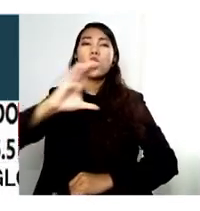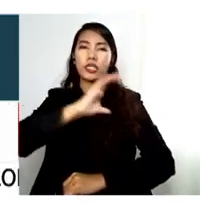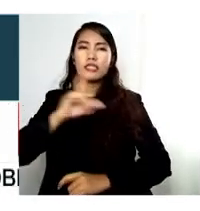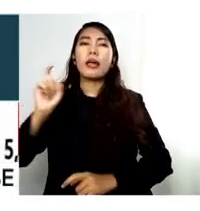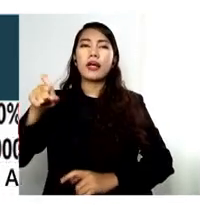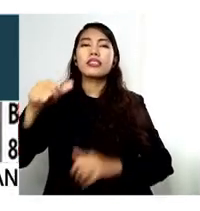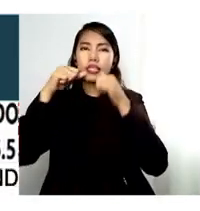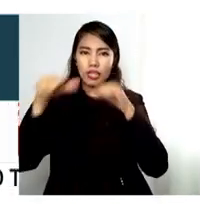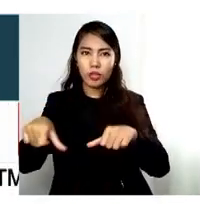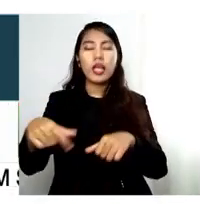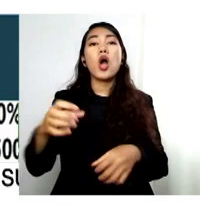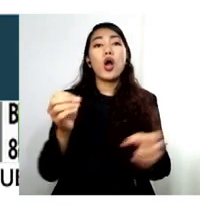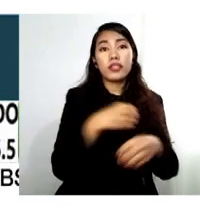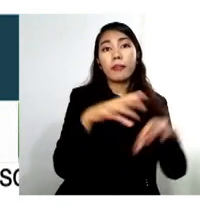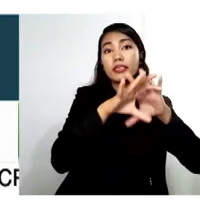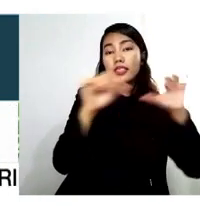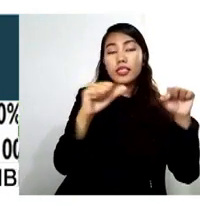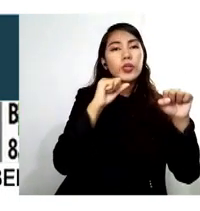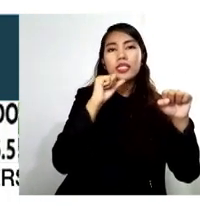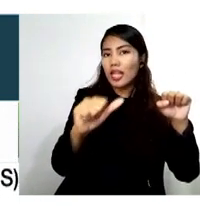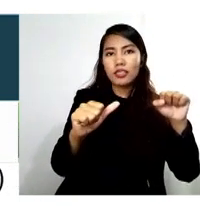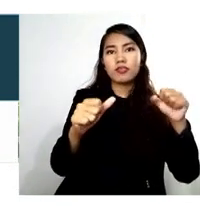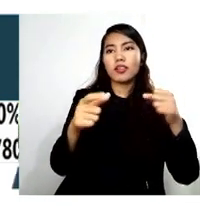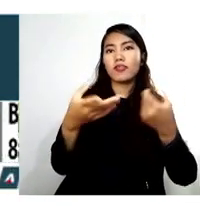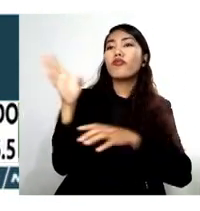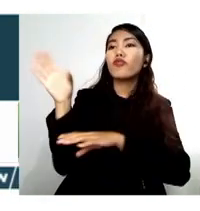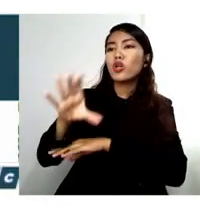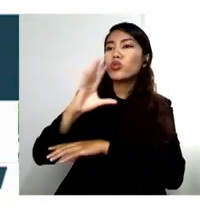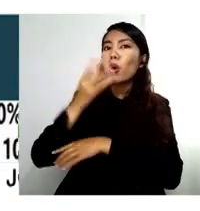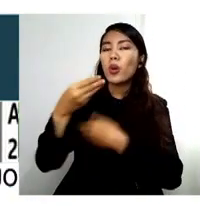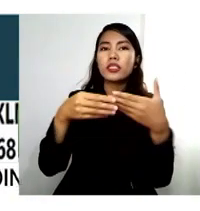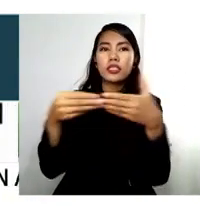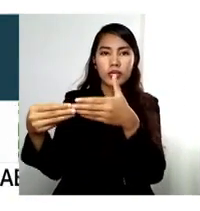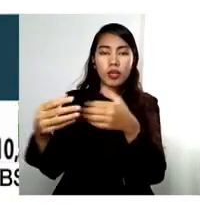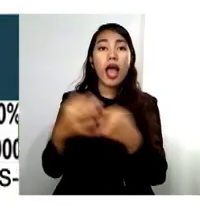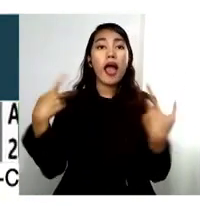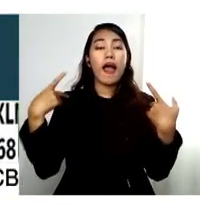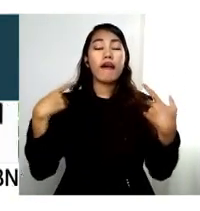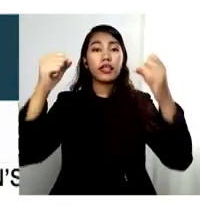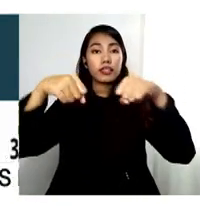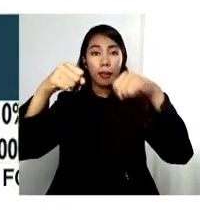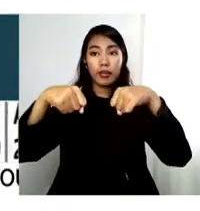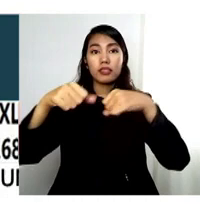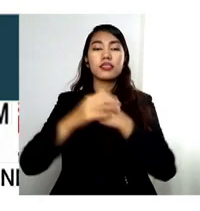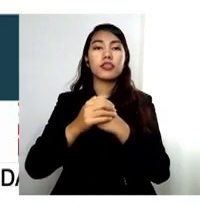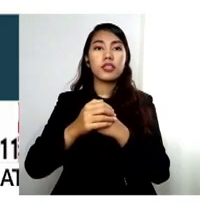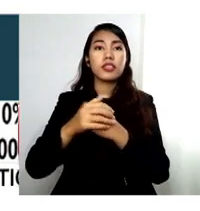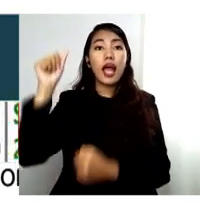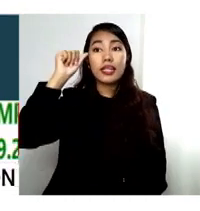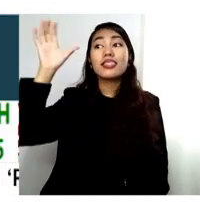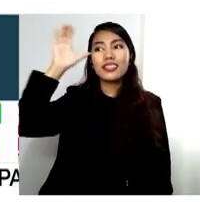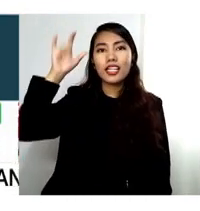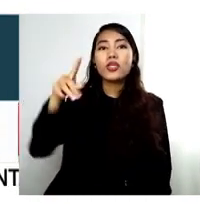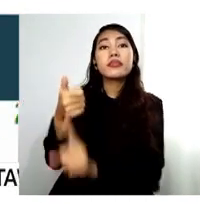leader should be. And there was an agreement that Speaker Cayetano will do the announcement. Will